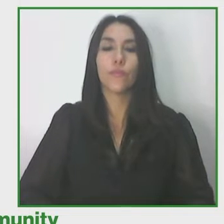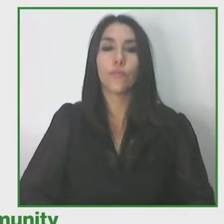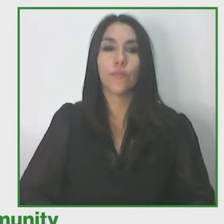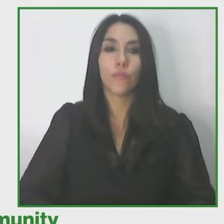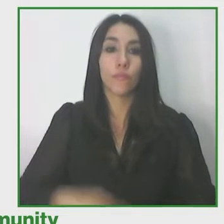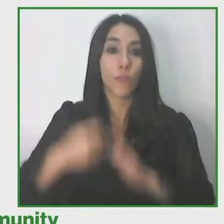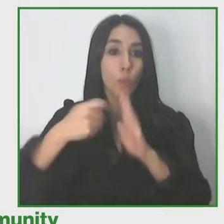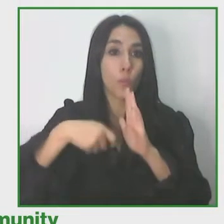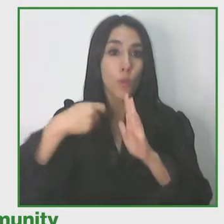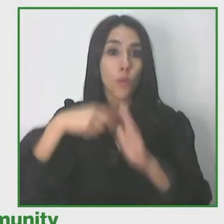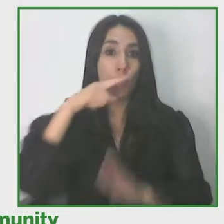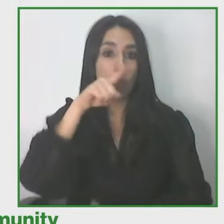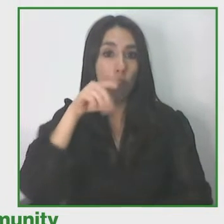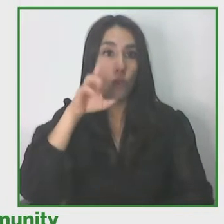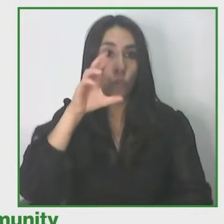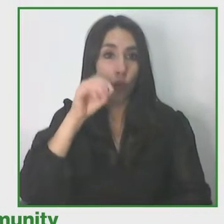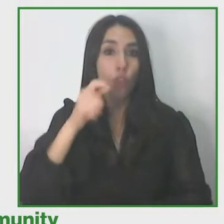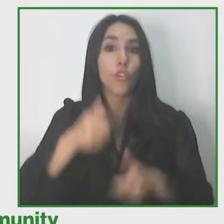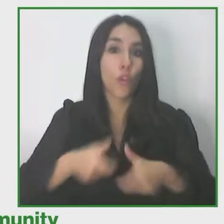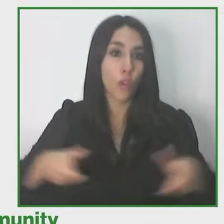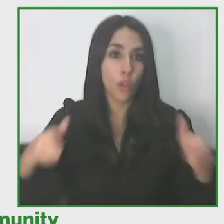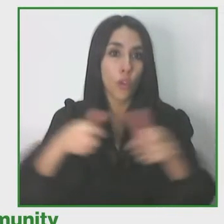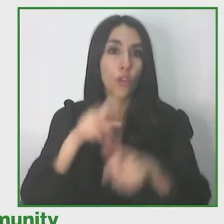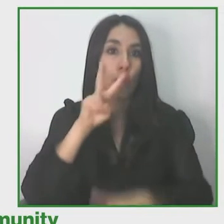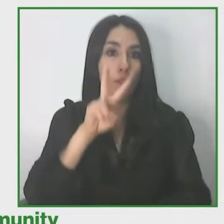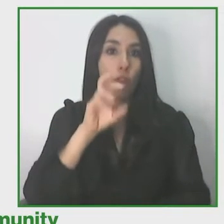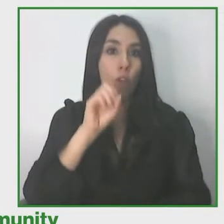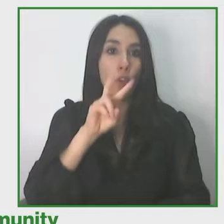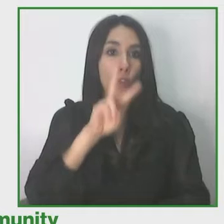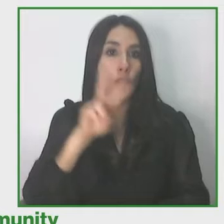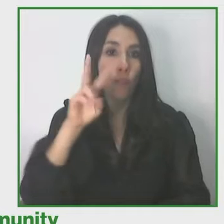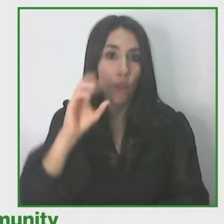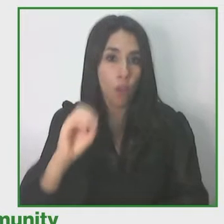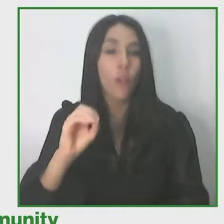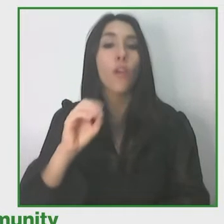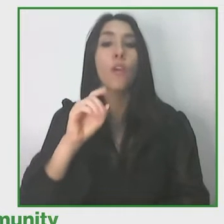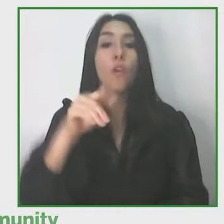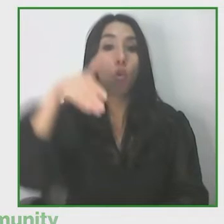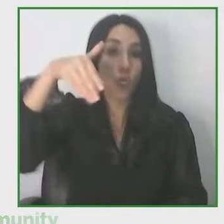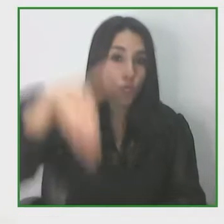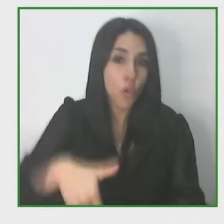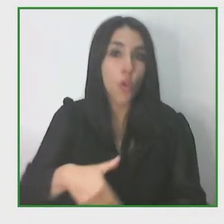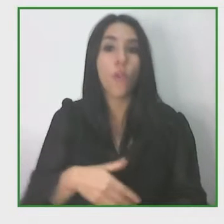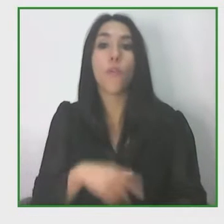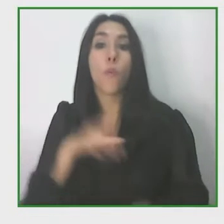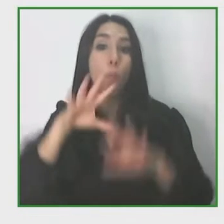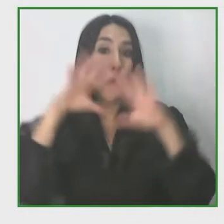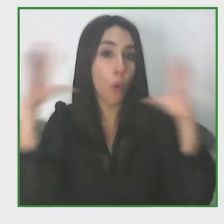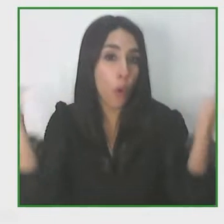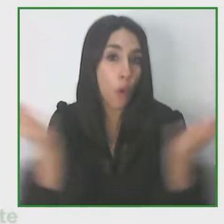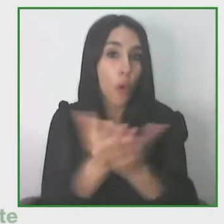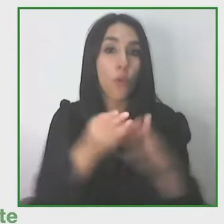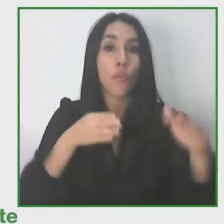it's worth, once it's worth To this old society Zero